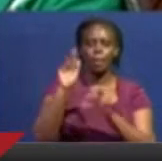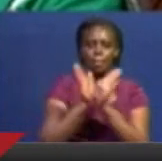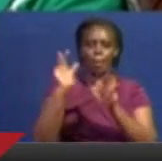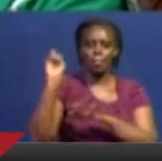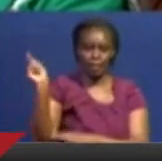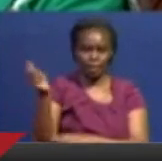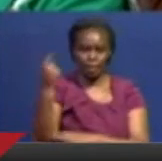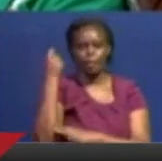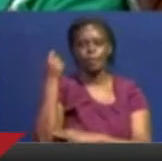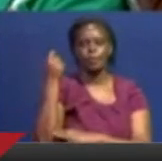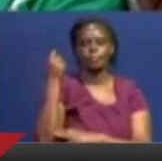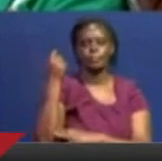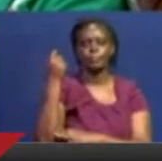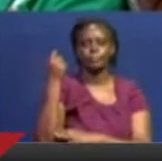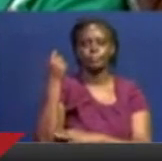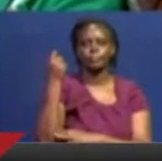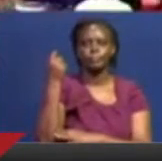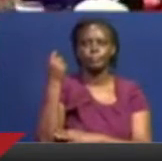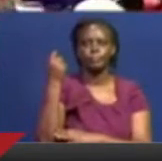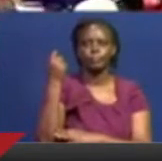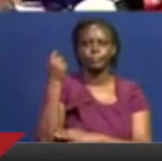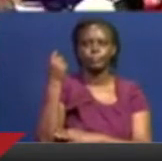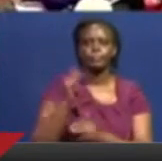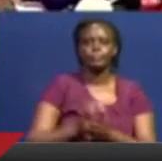Republic of Kenya.